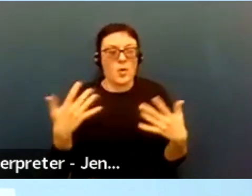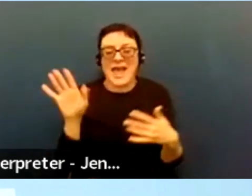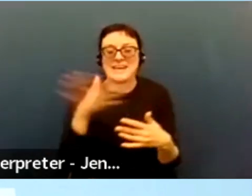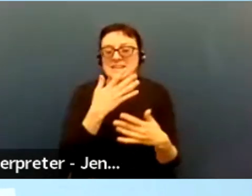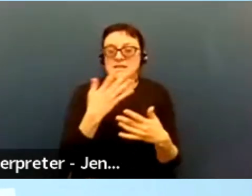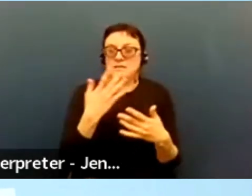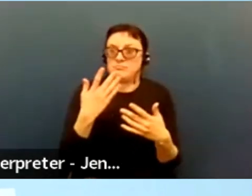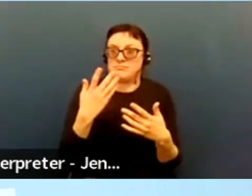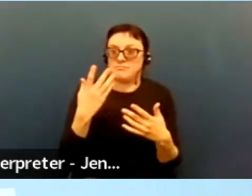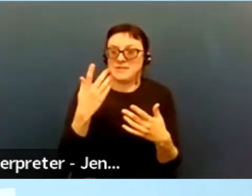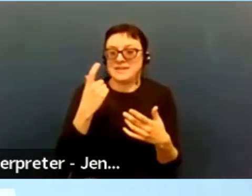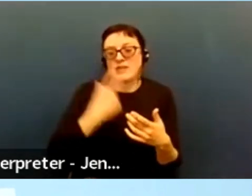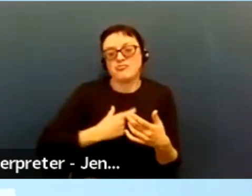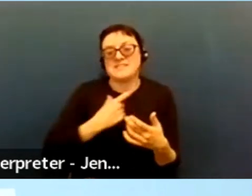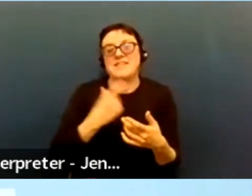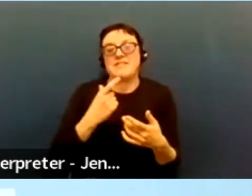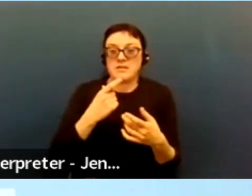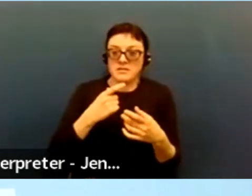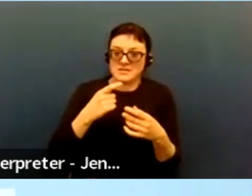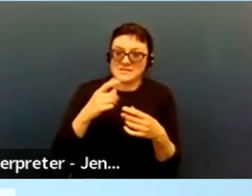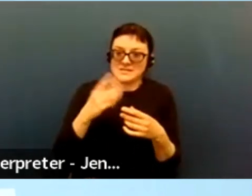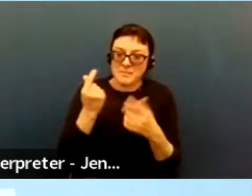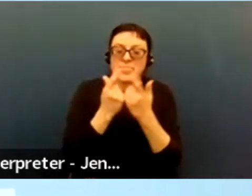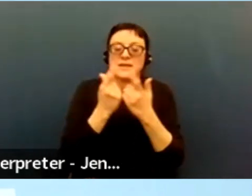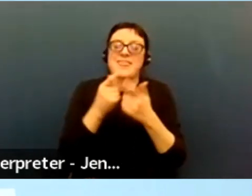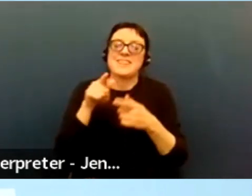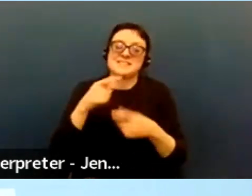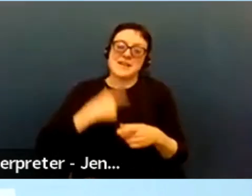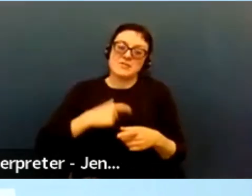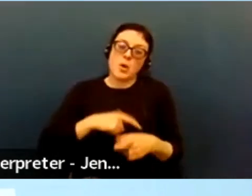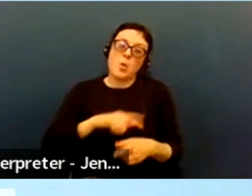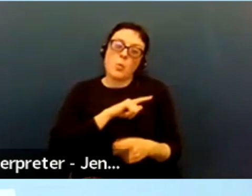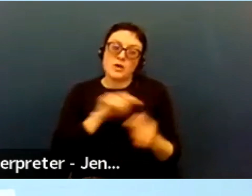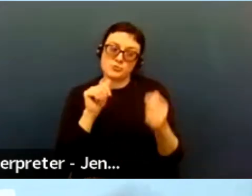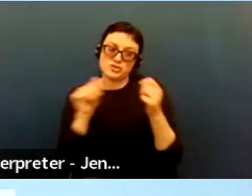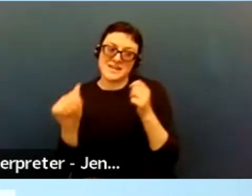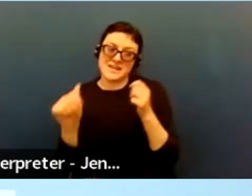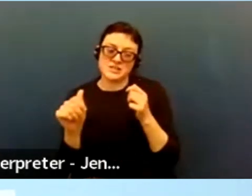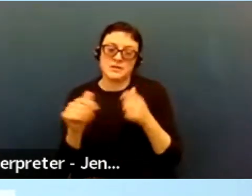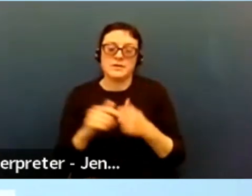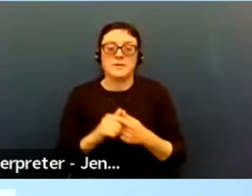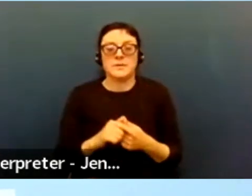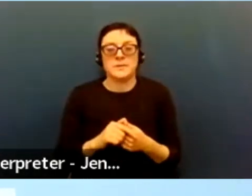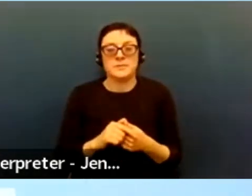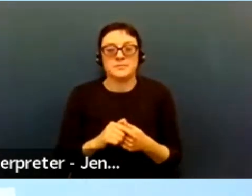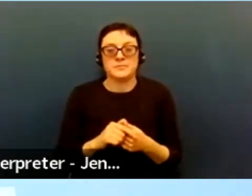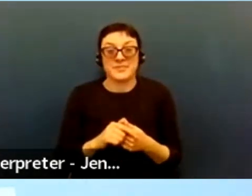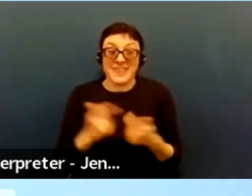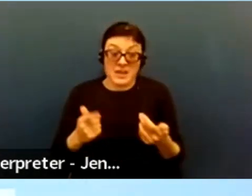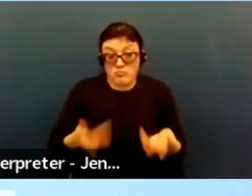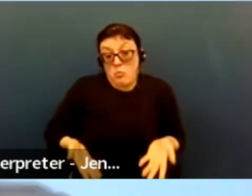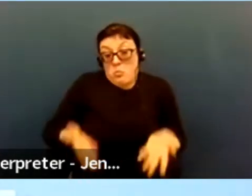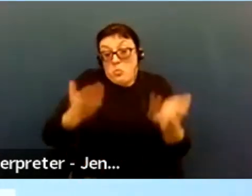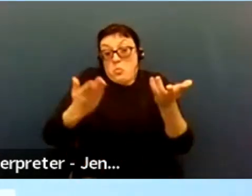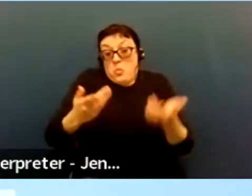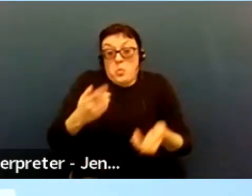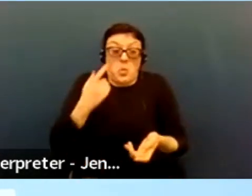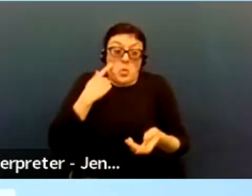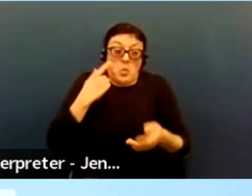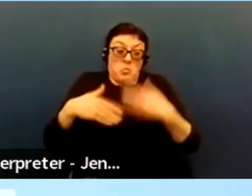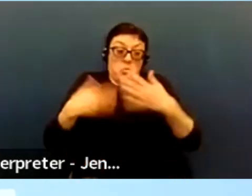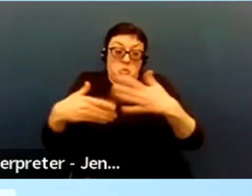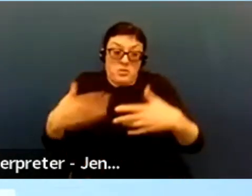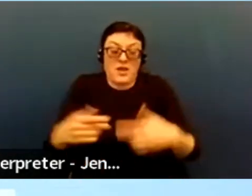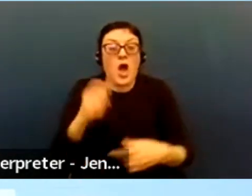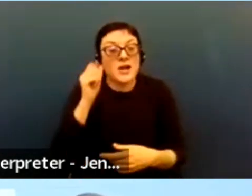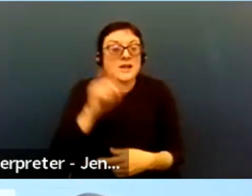the traditional gender perception of this character or any perception of the character. So why are you doing